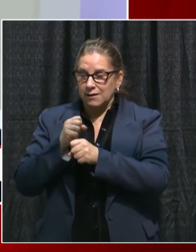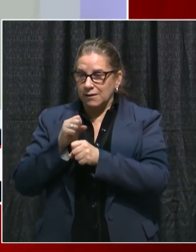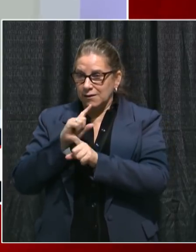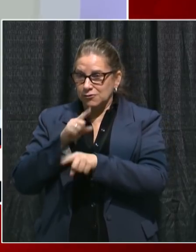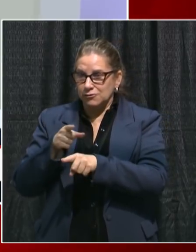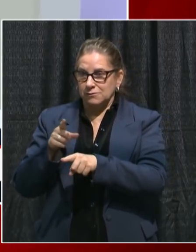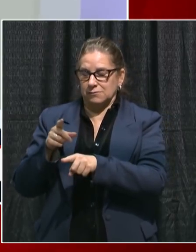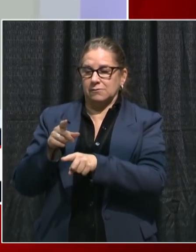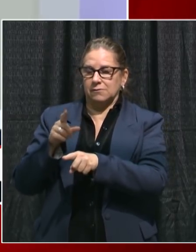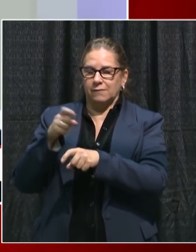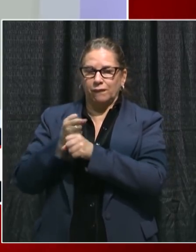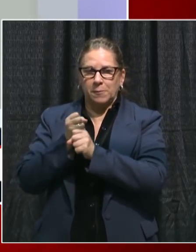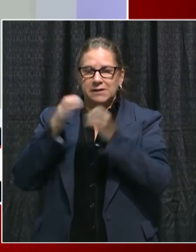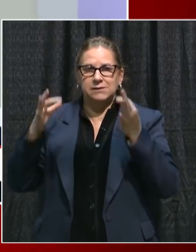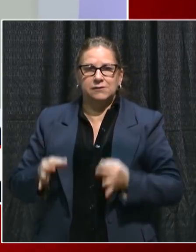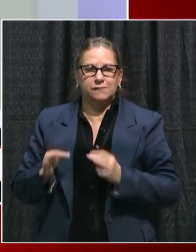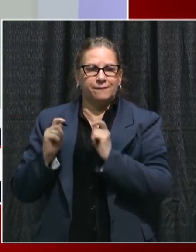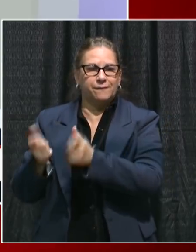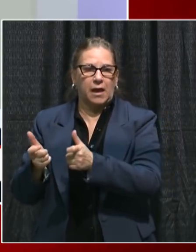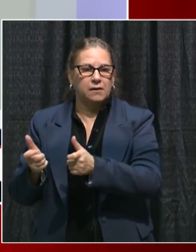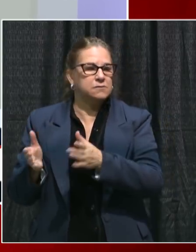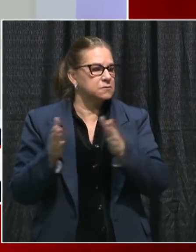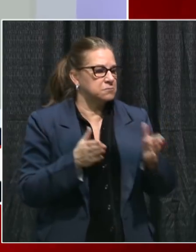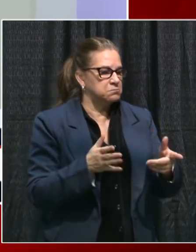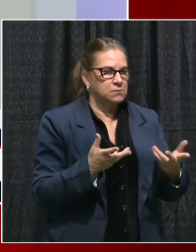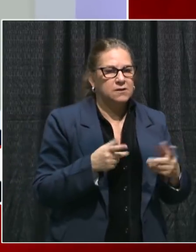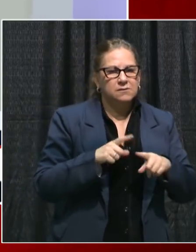Amanda Gomez.